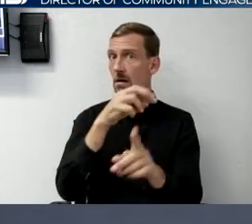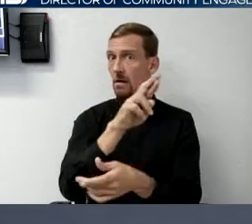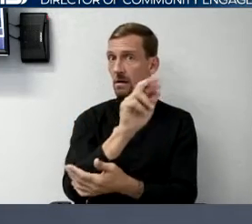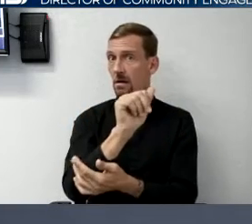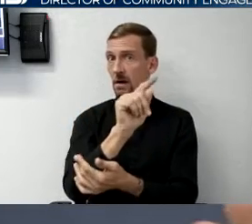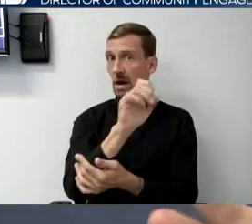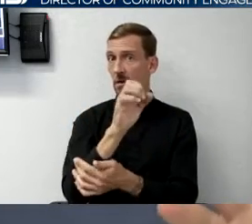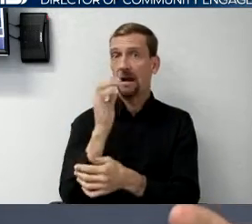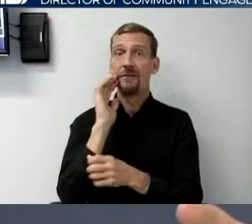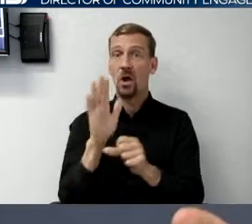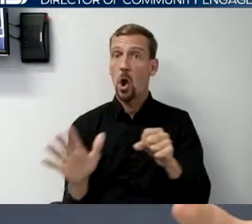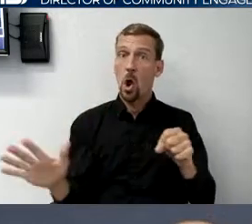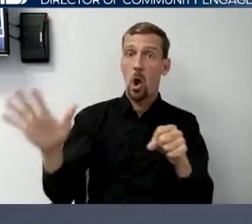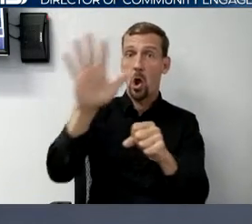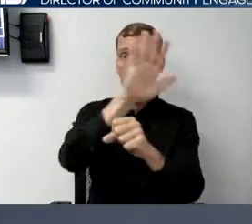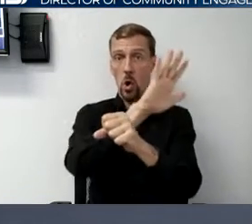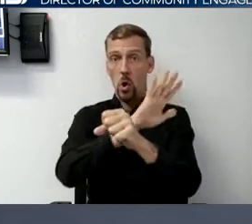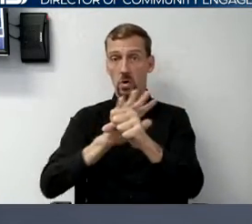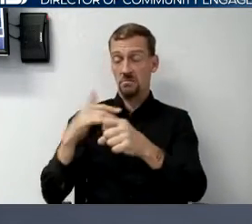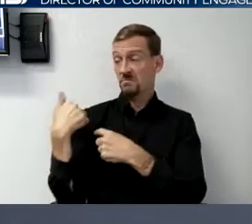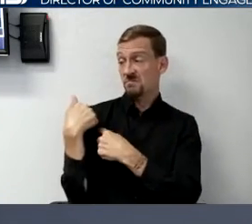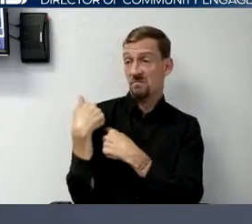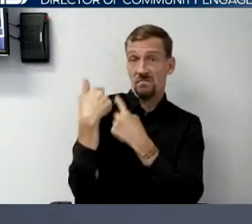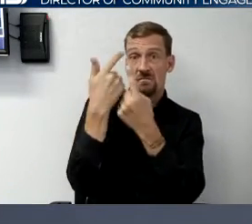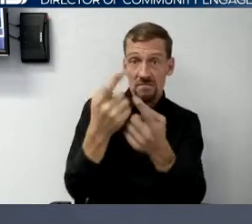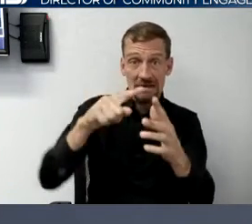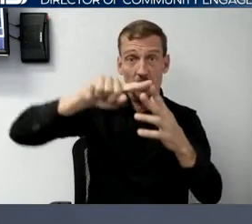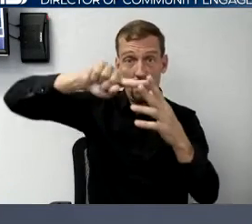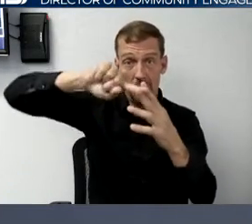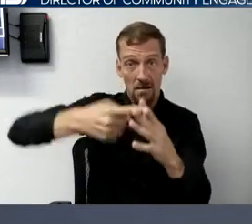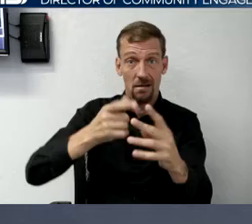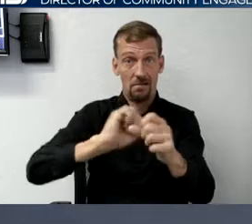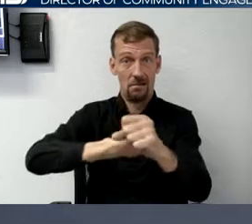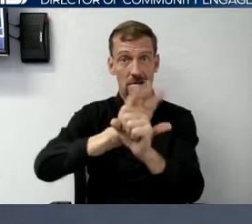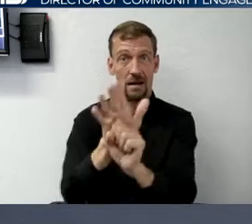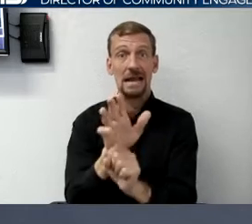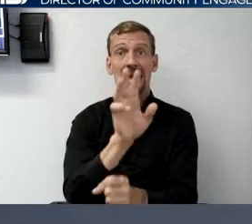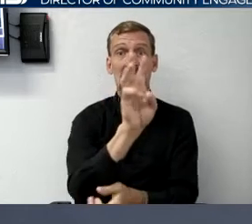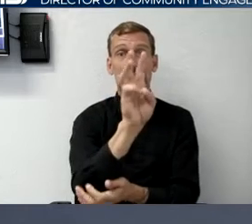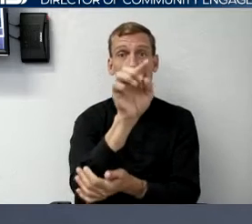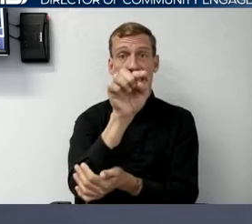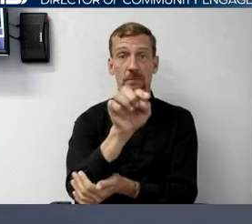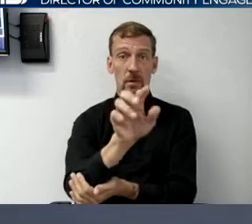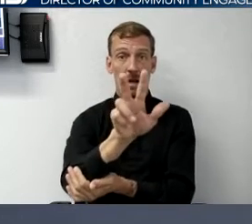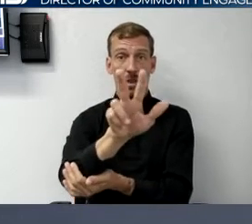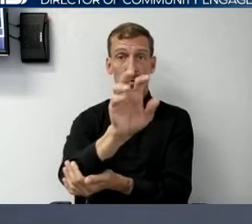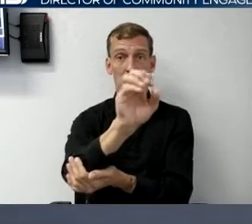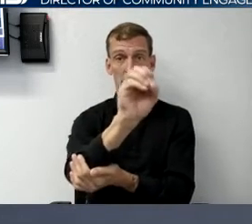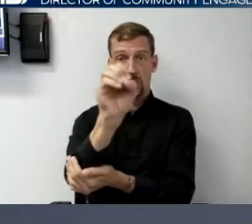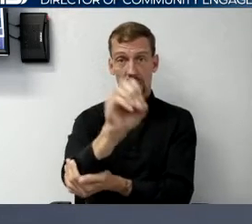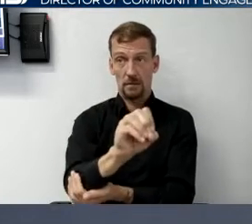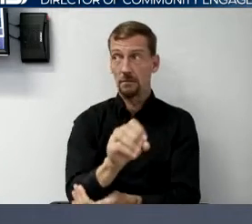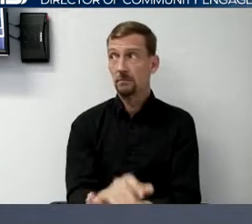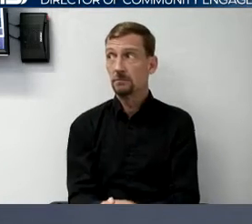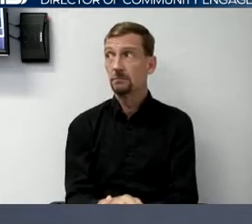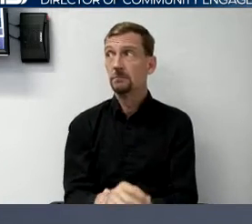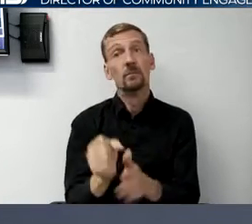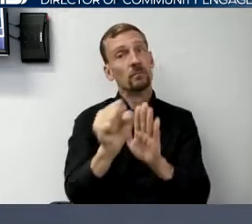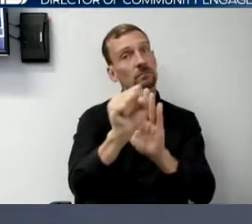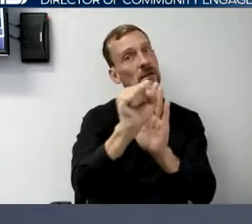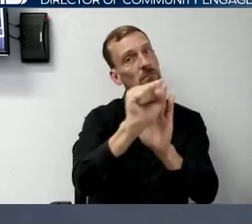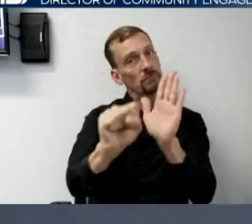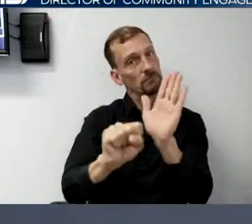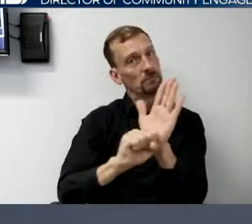rate over the entire duration of the pandemic of 6.3%. The state